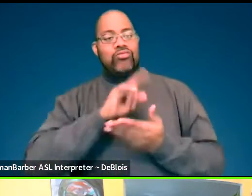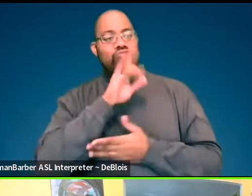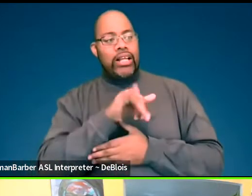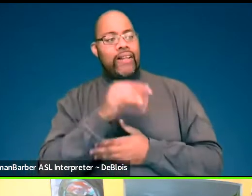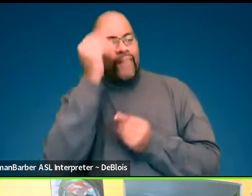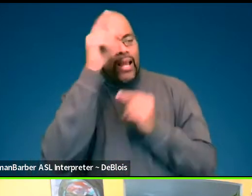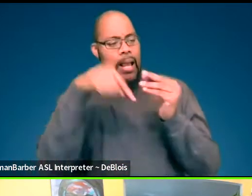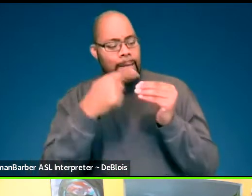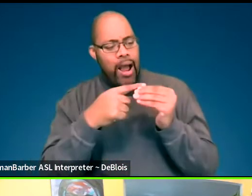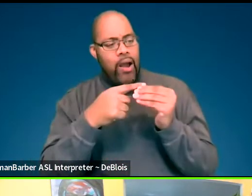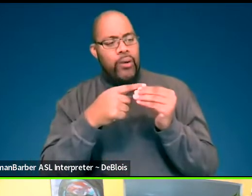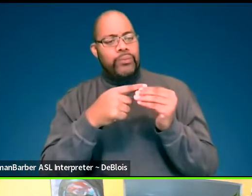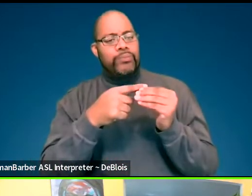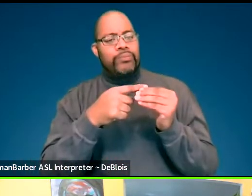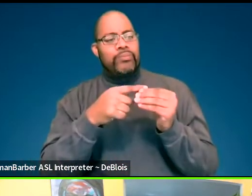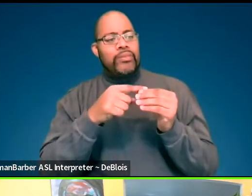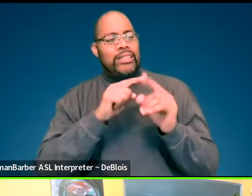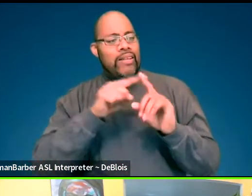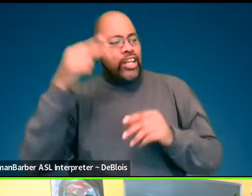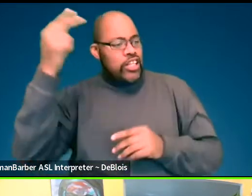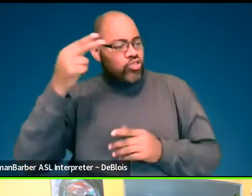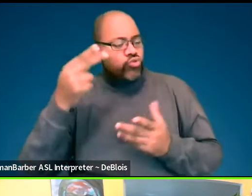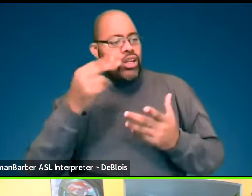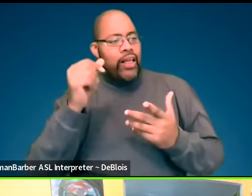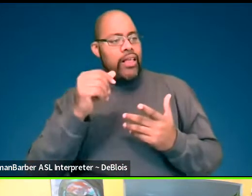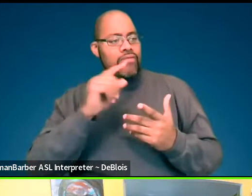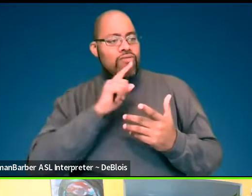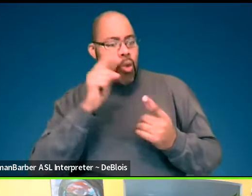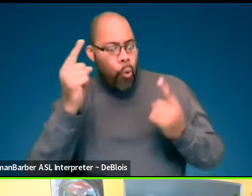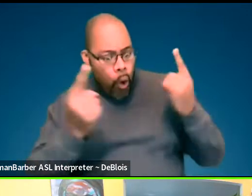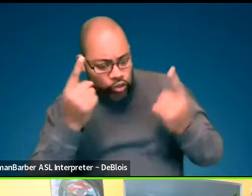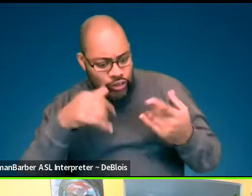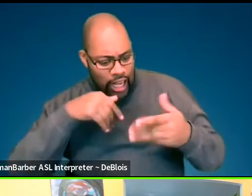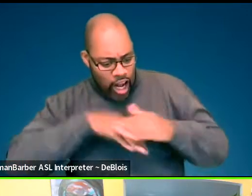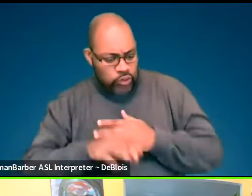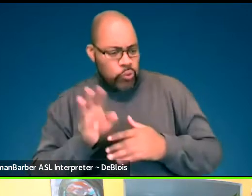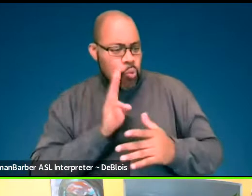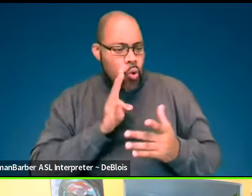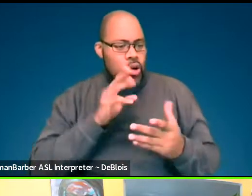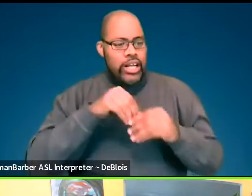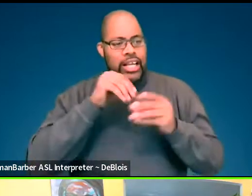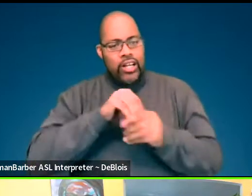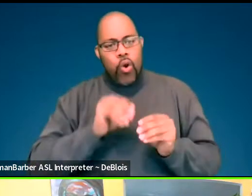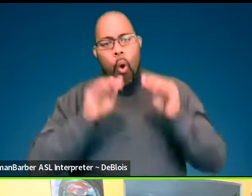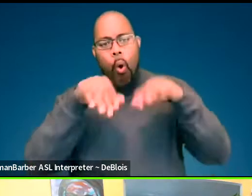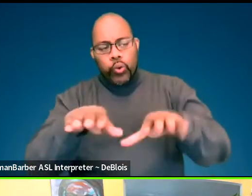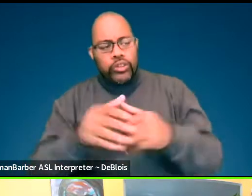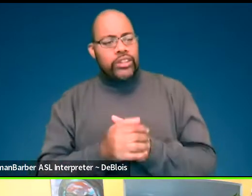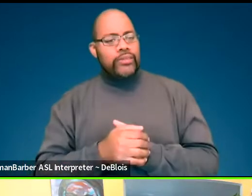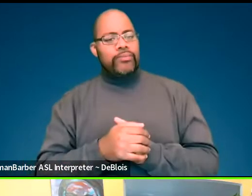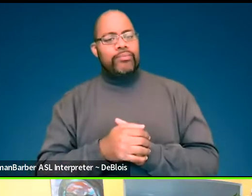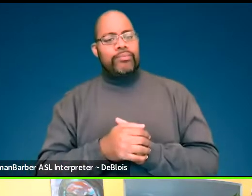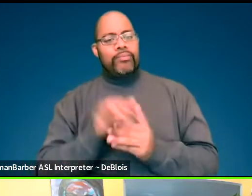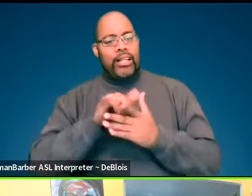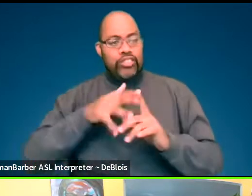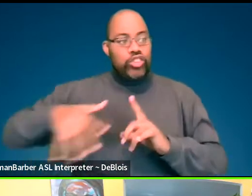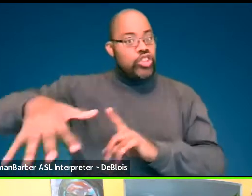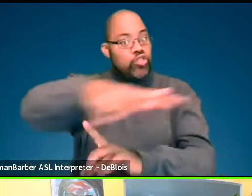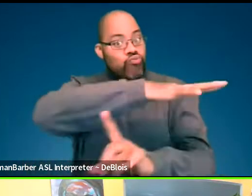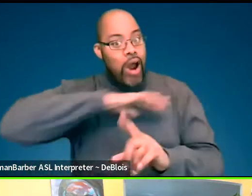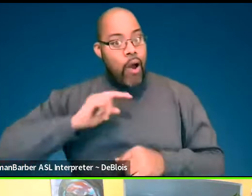thinking about the wonders and the history that really lies in the waterways and oceans that surround